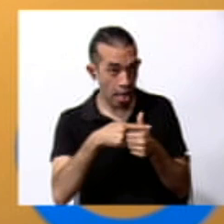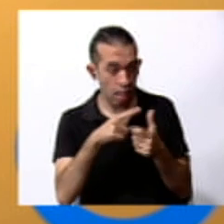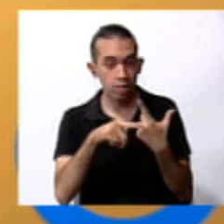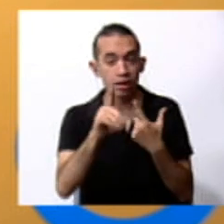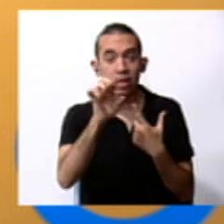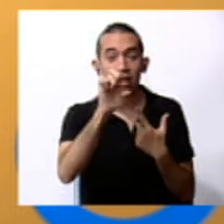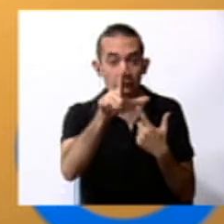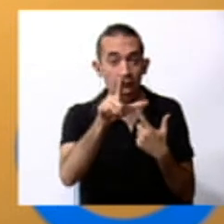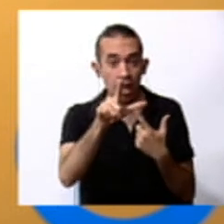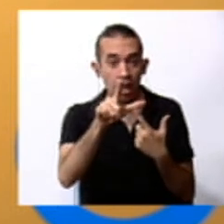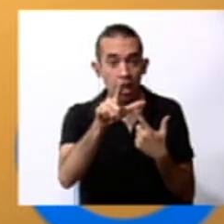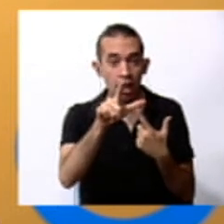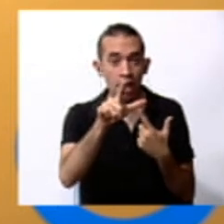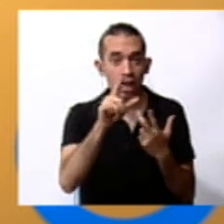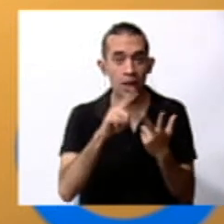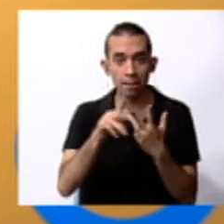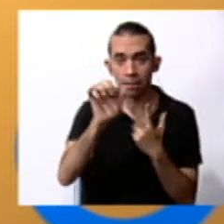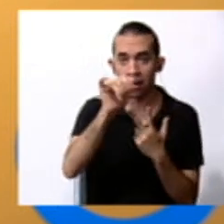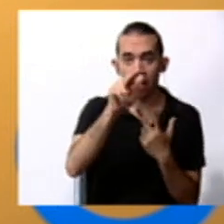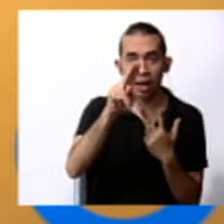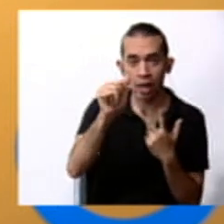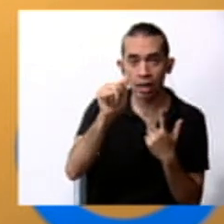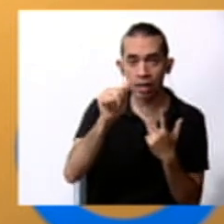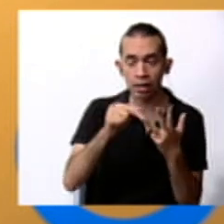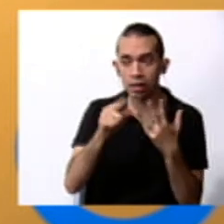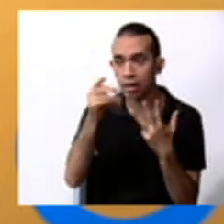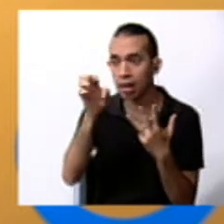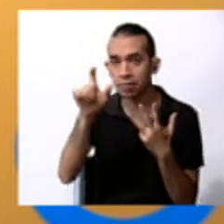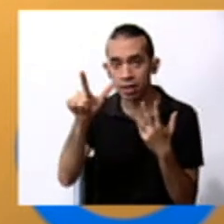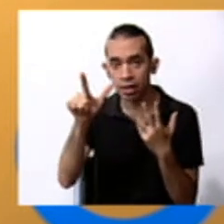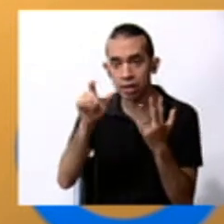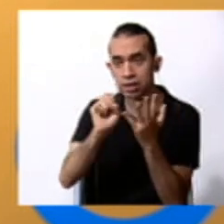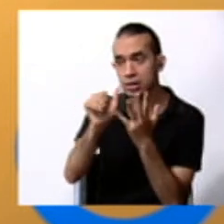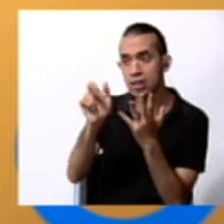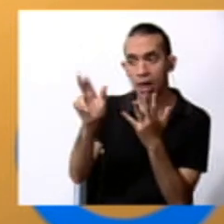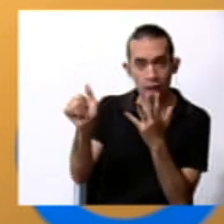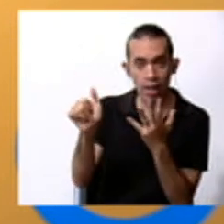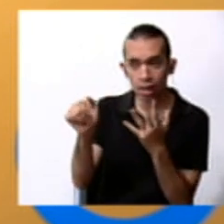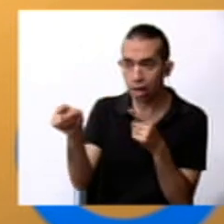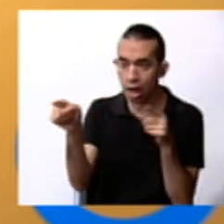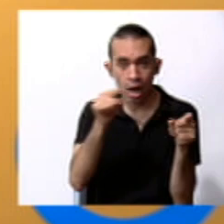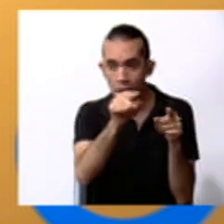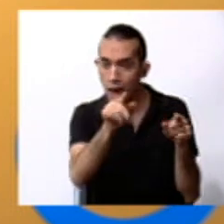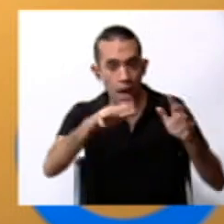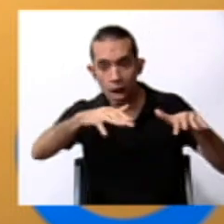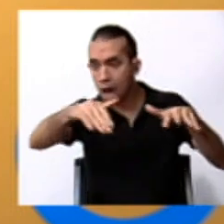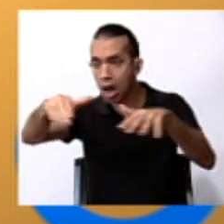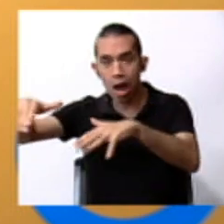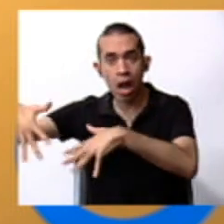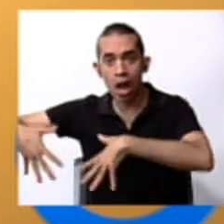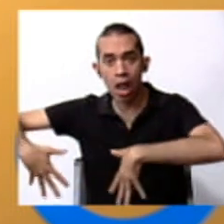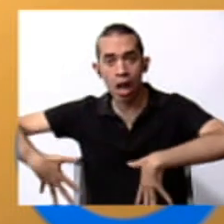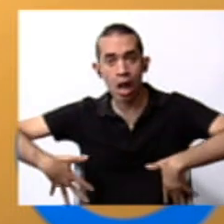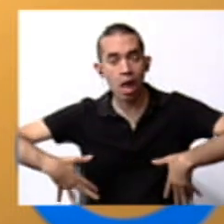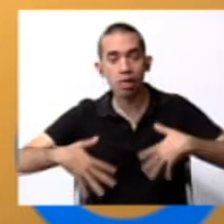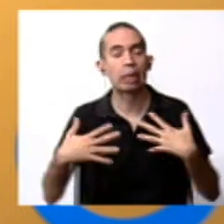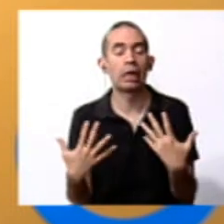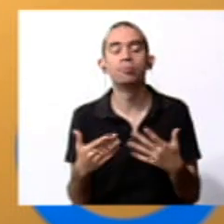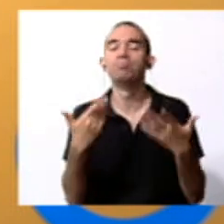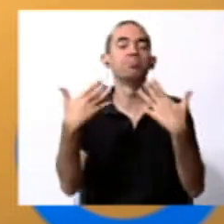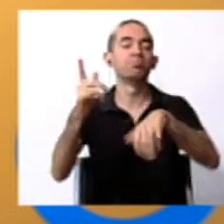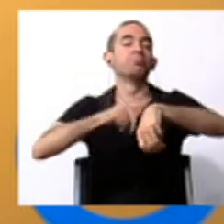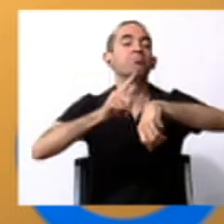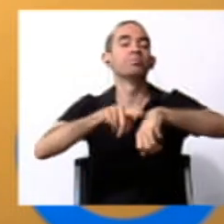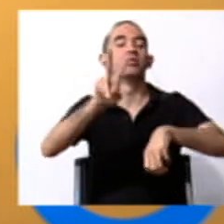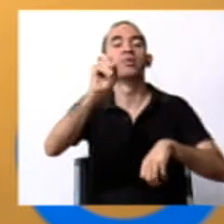Daniel? Brianna? Gabriel? Sara? Did you wash your hands? No? Okay, I'm going to give you 20